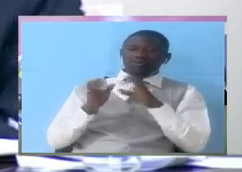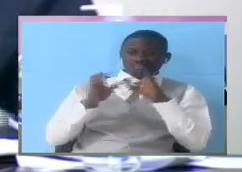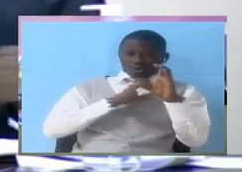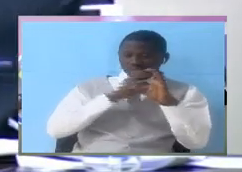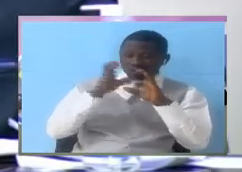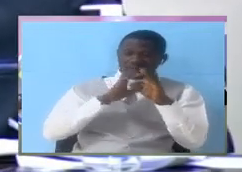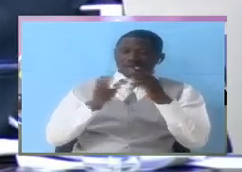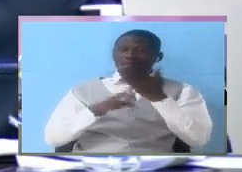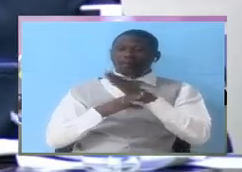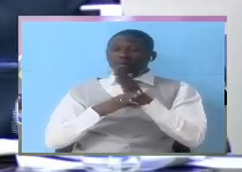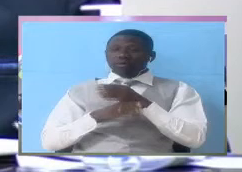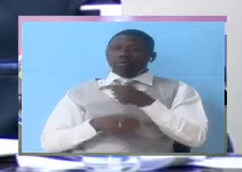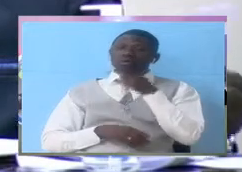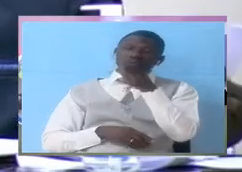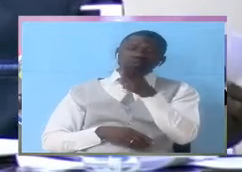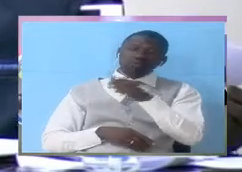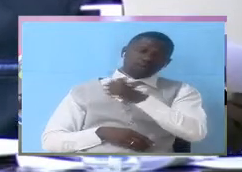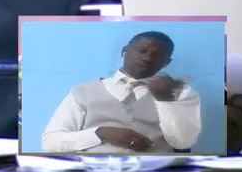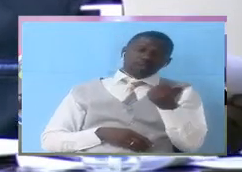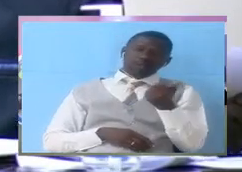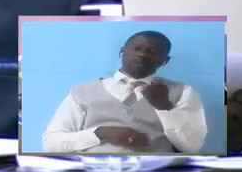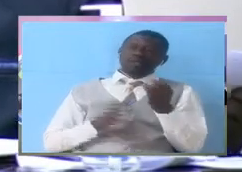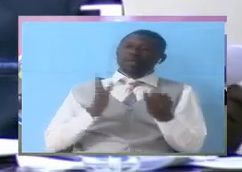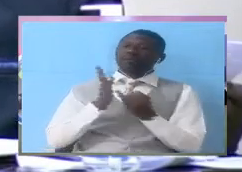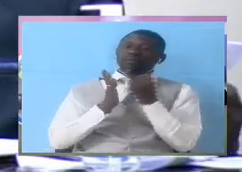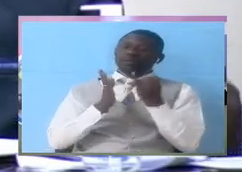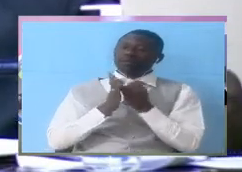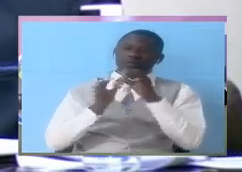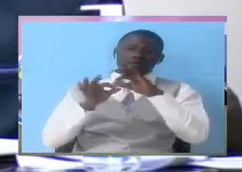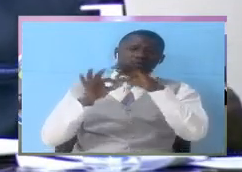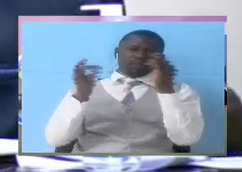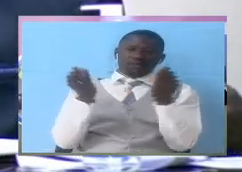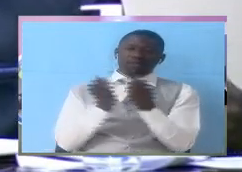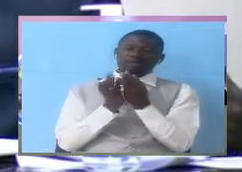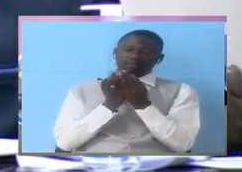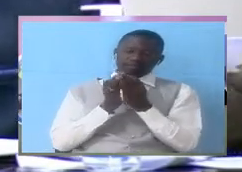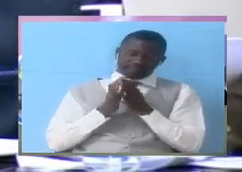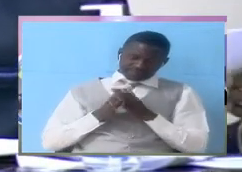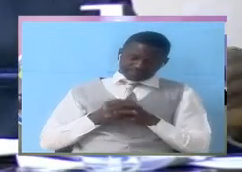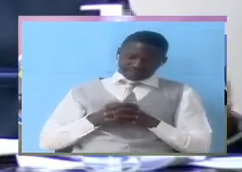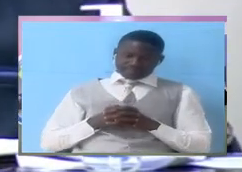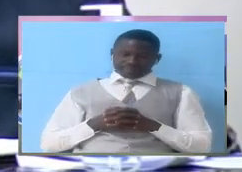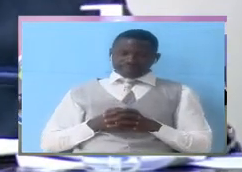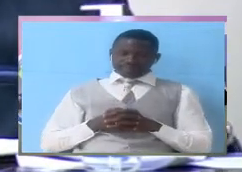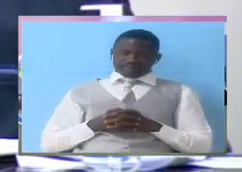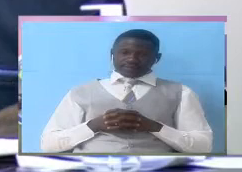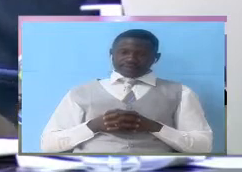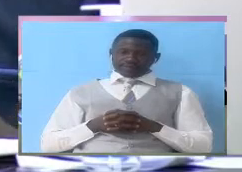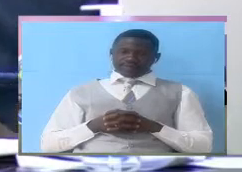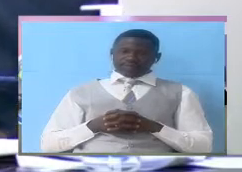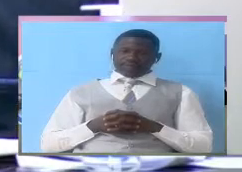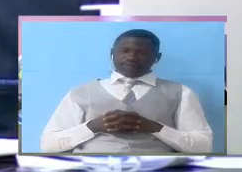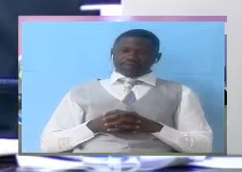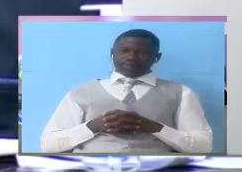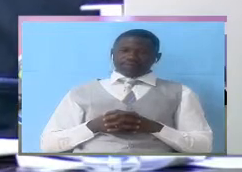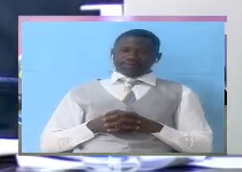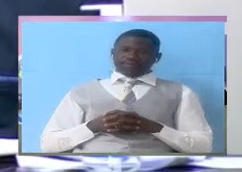panel. Dinañ ñëw ci lolu waye nak ñu ñëk commencé yow ci sa bopa joko bi nekk sa digënté ak panel bi. And